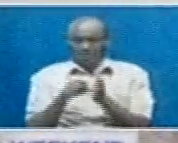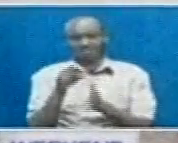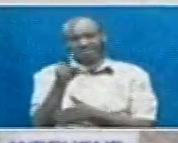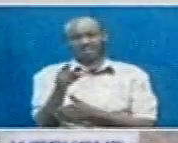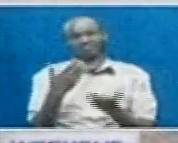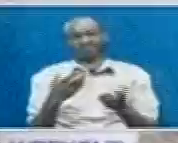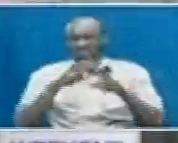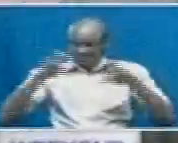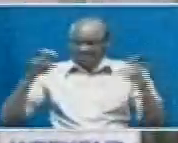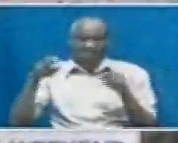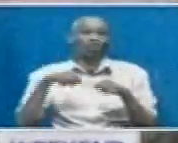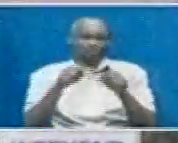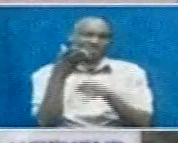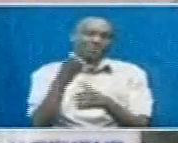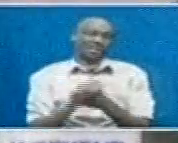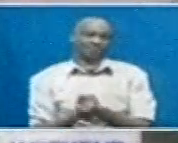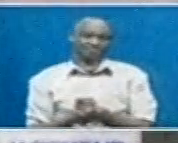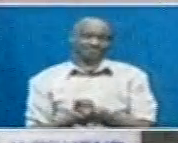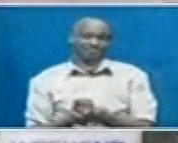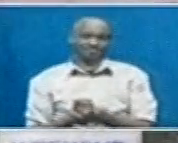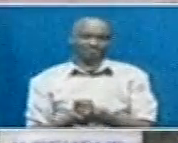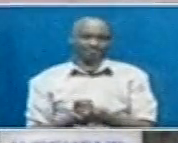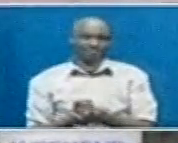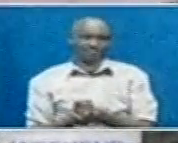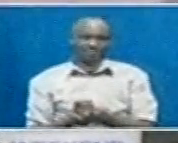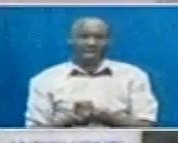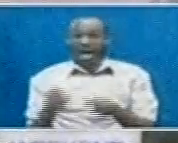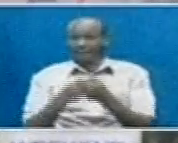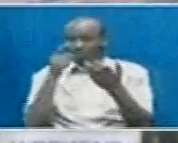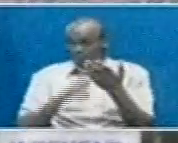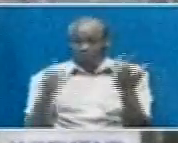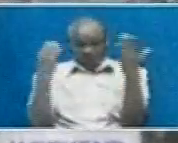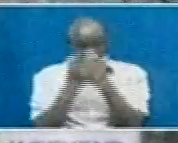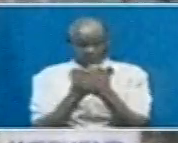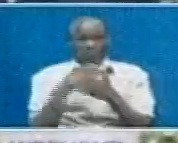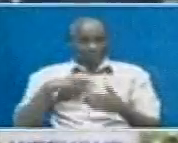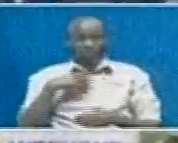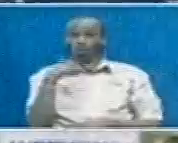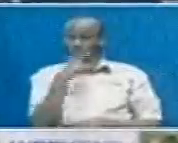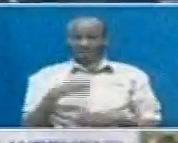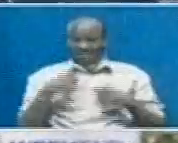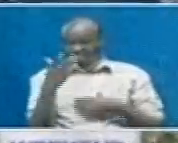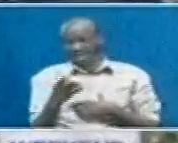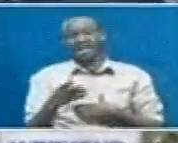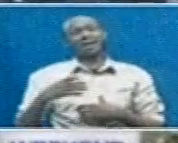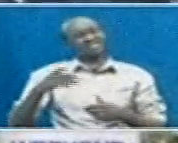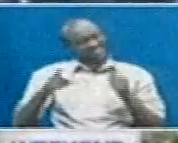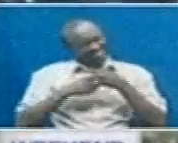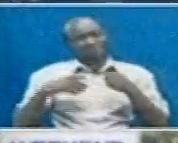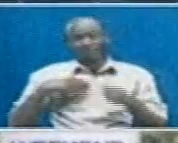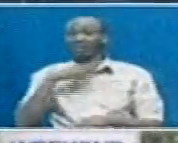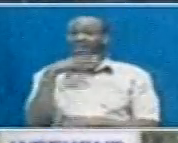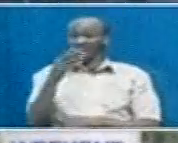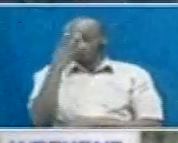another investigation. A night attack on the squatter families living here left 6 people dead